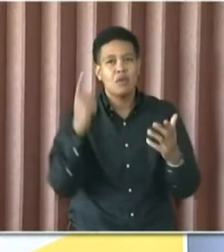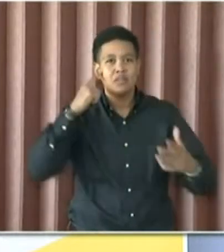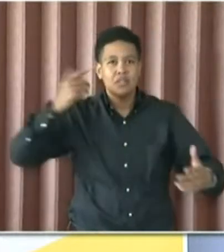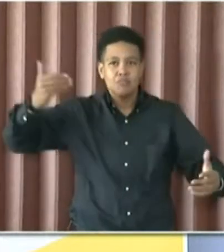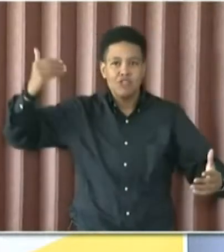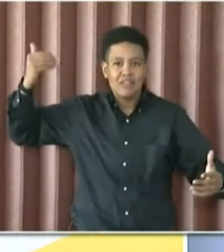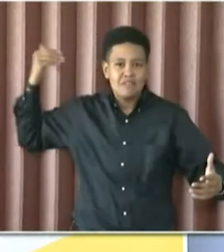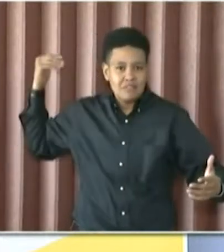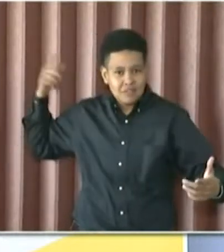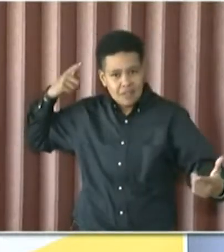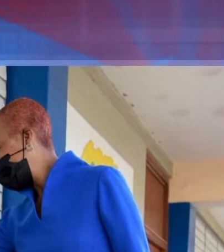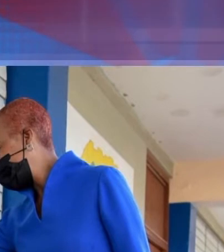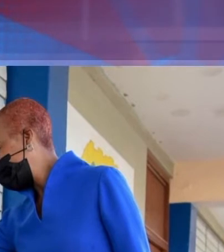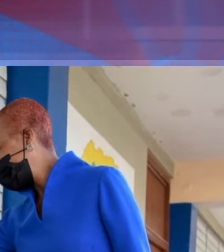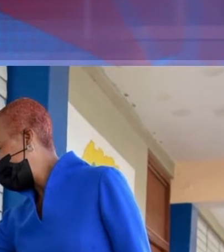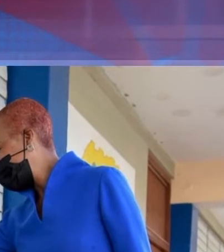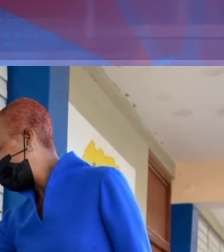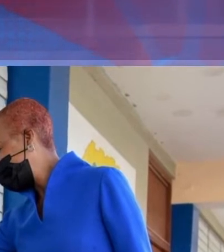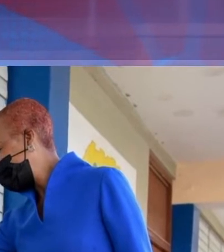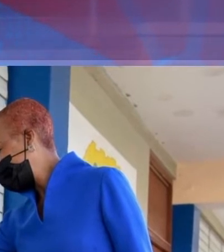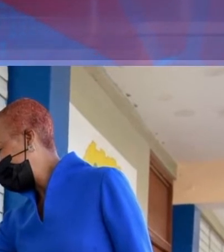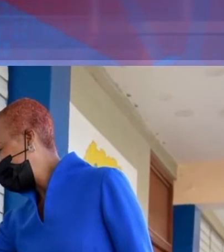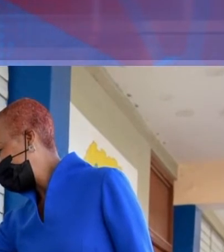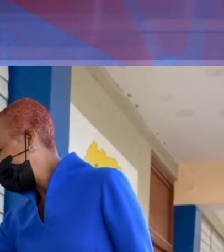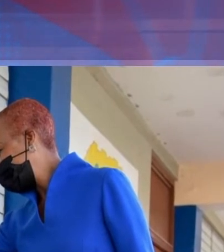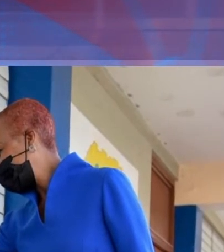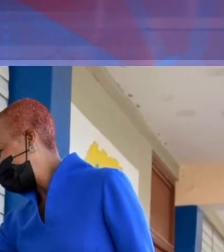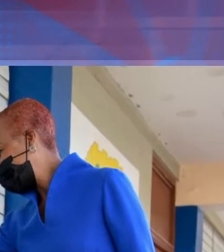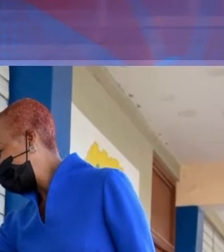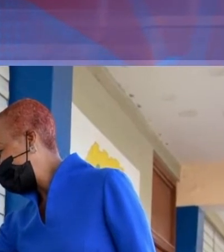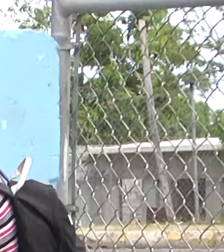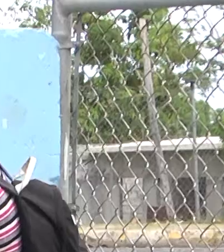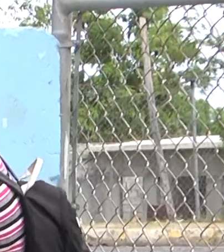previously existed. She further announced that